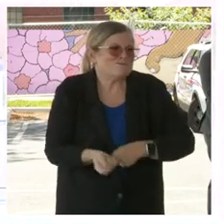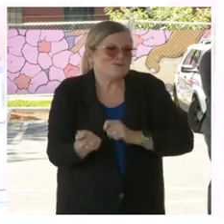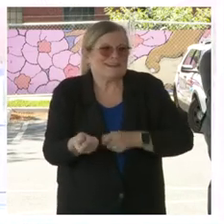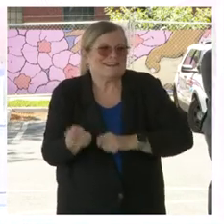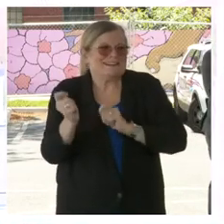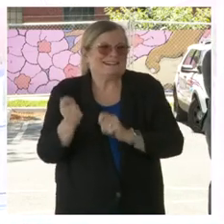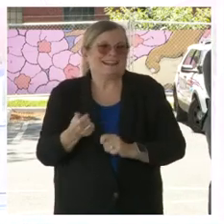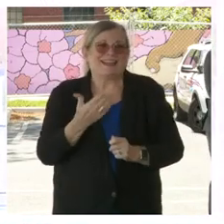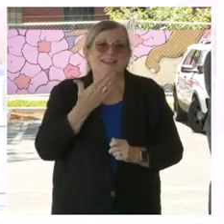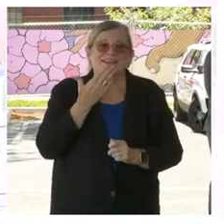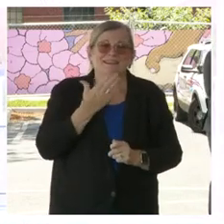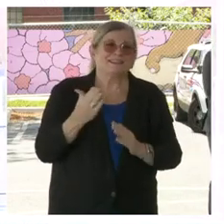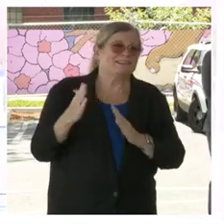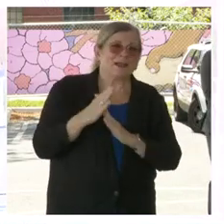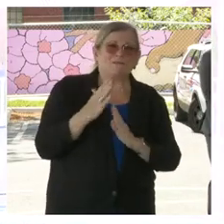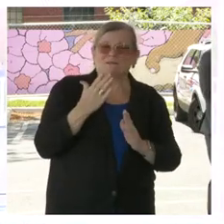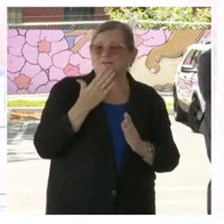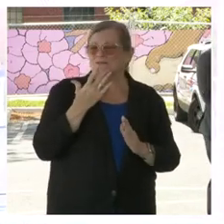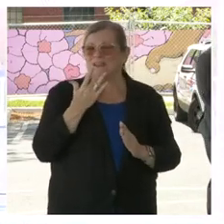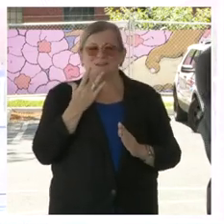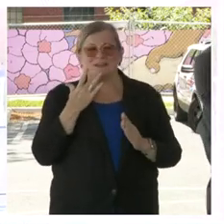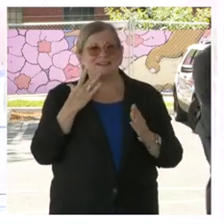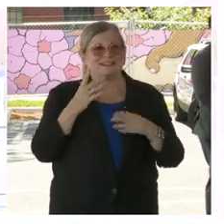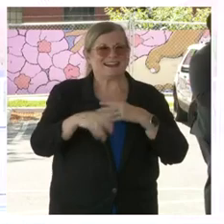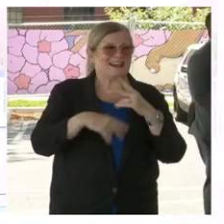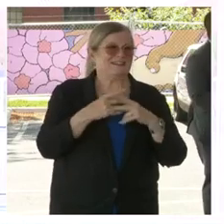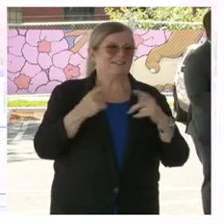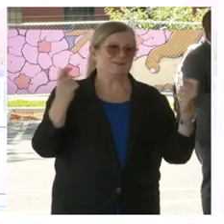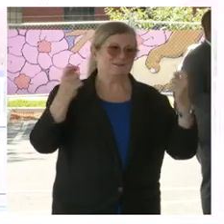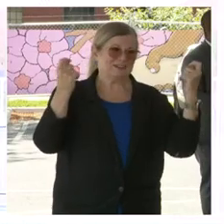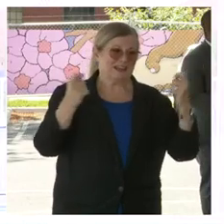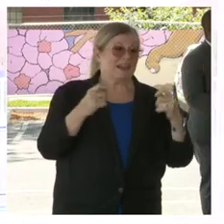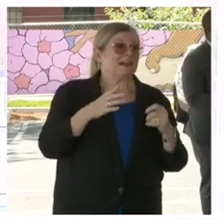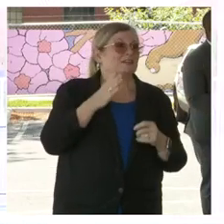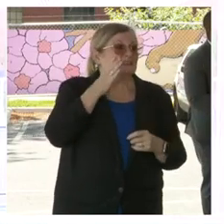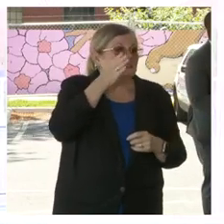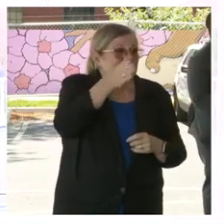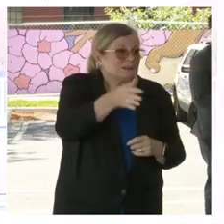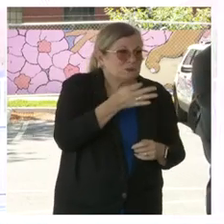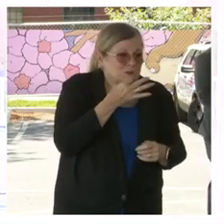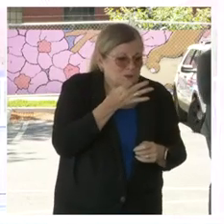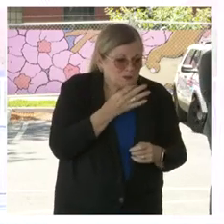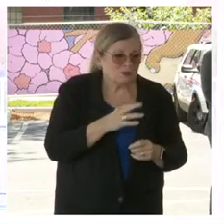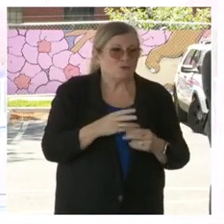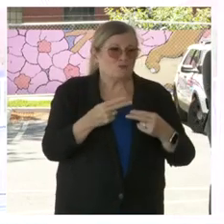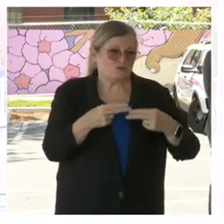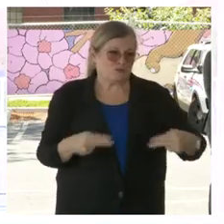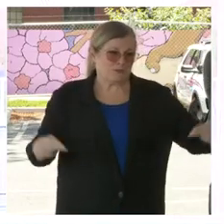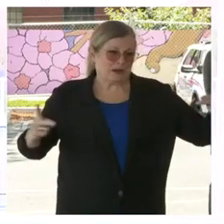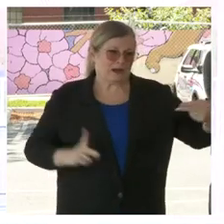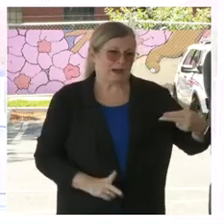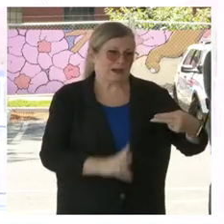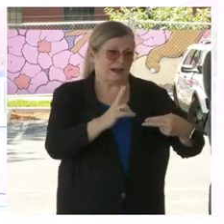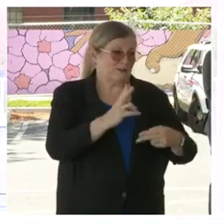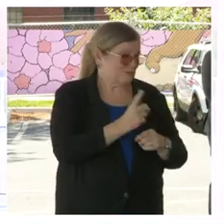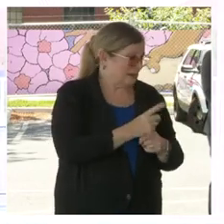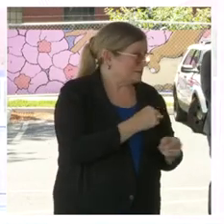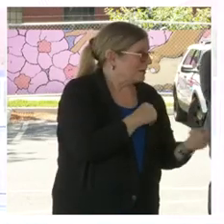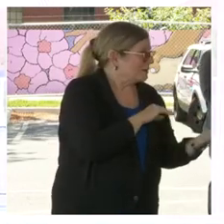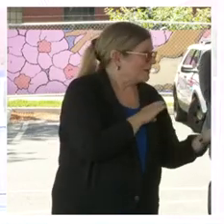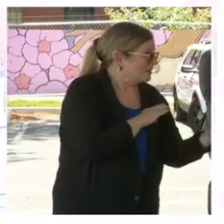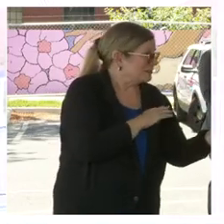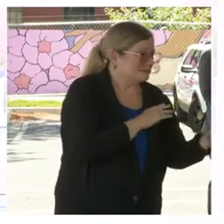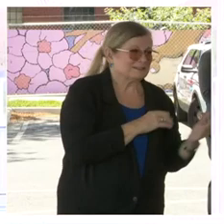kinds of ceremonies, the other, of course, being ribbon cuttings. Am I right, Mayor? Right, exactly. It was at a ribbon cutting ceremony. That was my